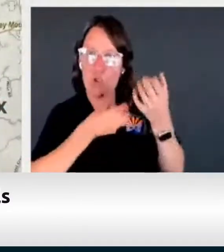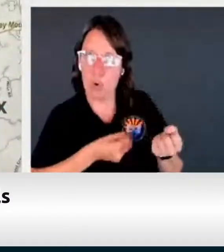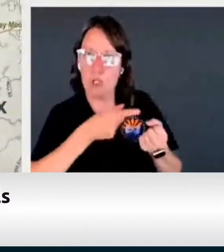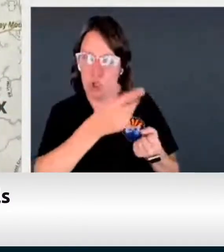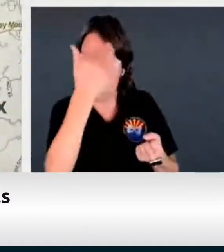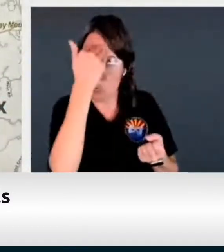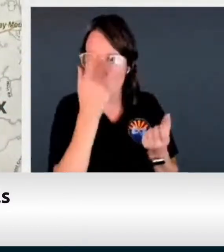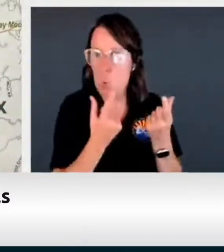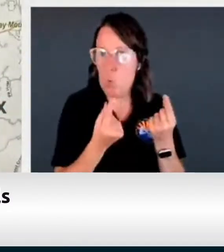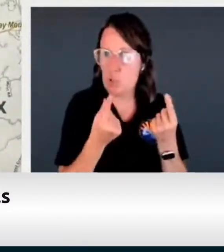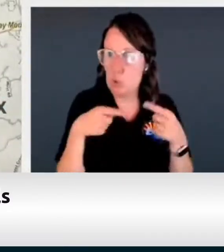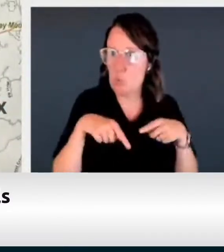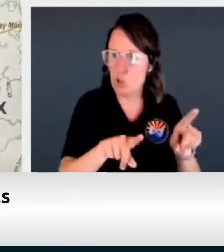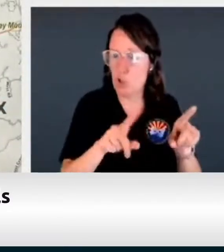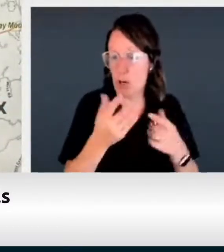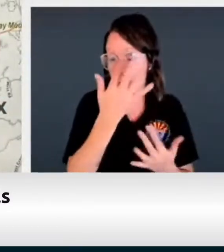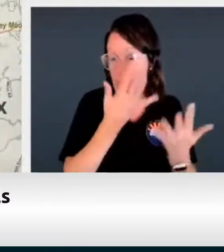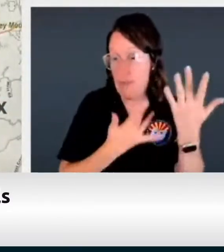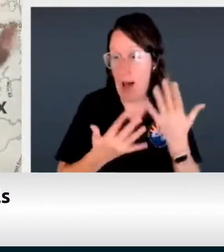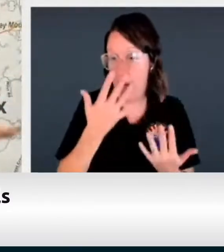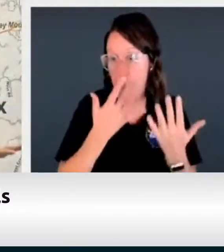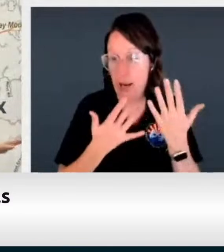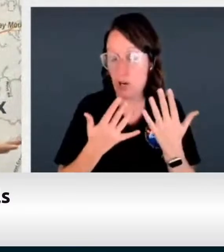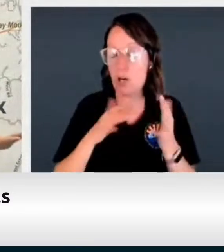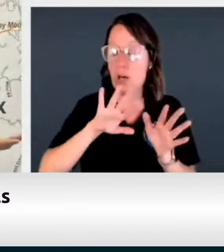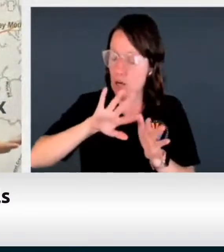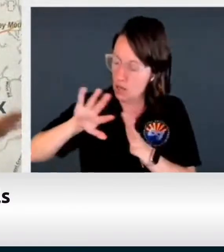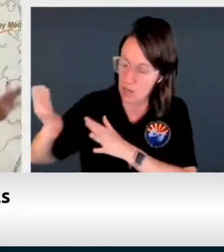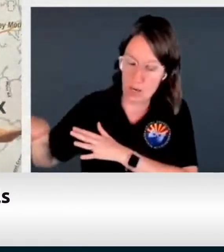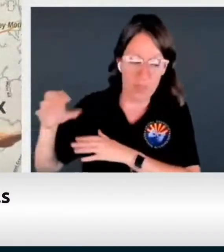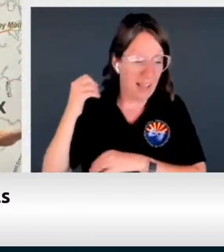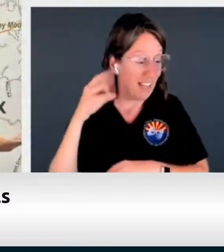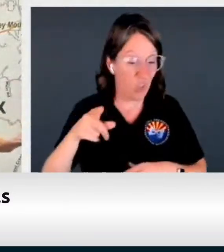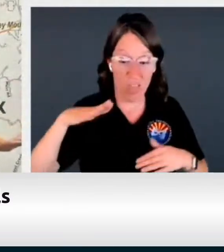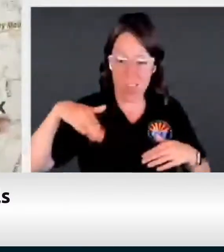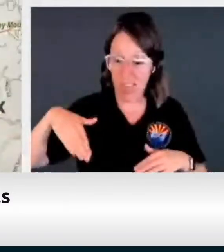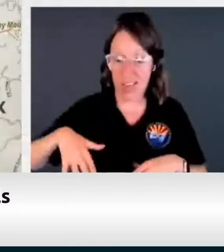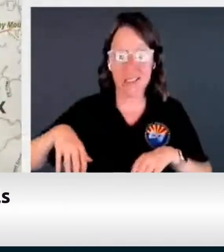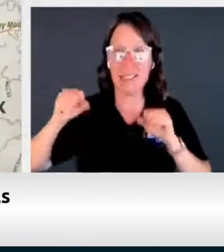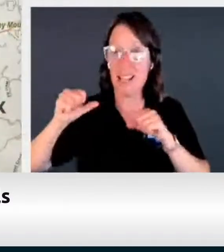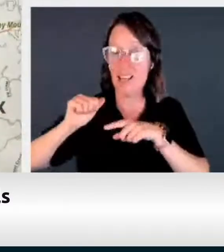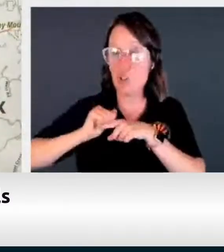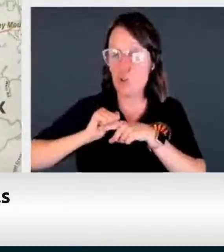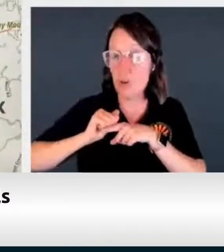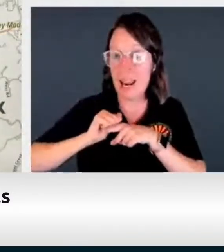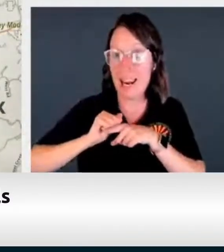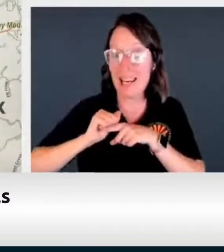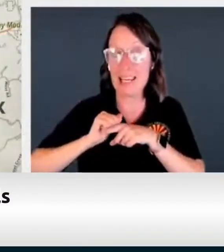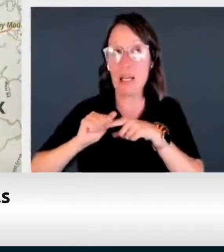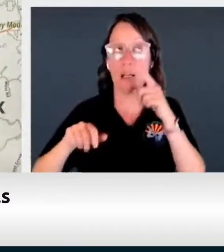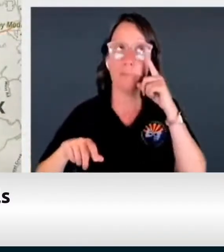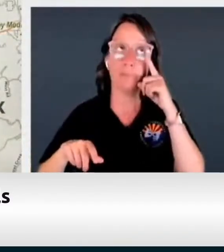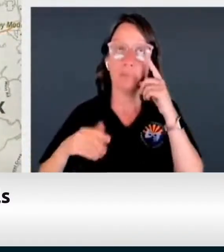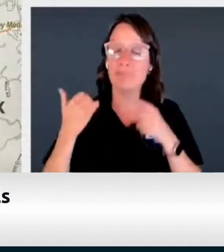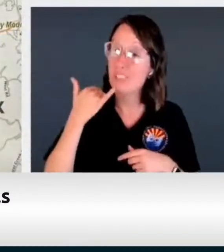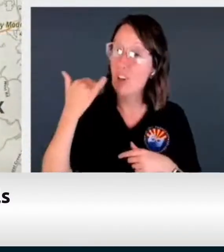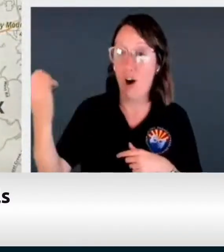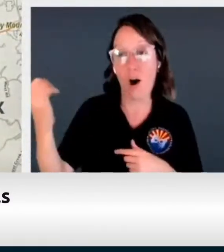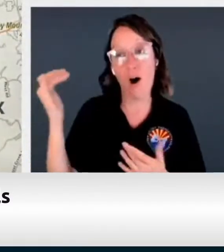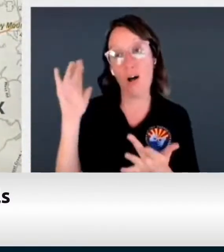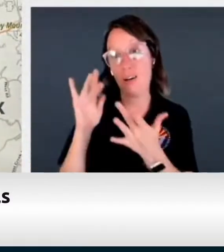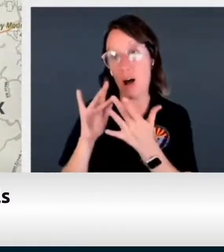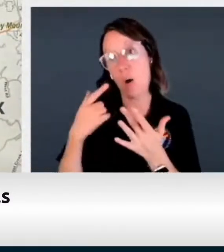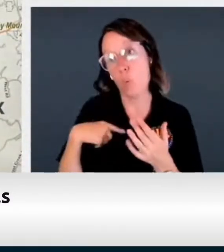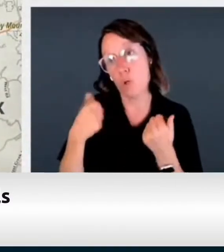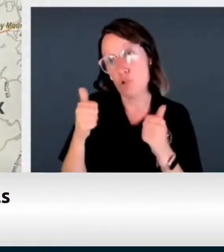kinds of other information, but so it doesn't matter if you either have a livestock pass now or you don't. If you don't, just recognize that we'll still try to help you